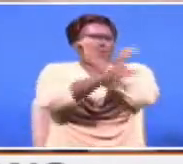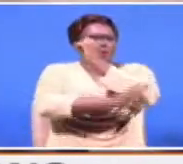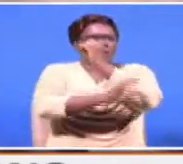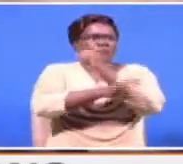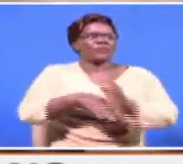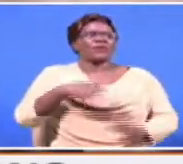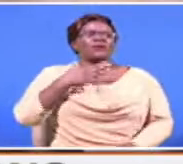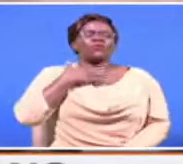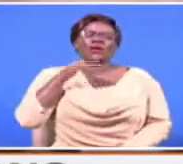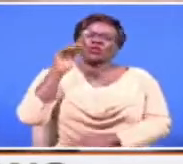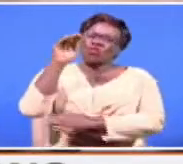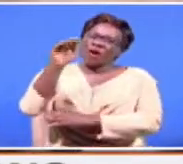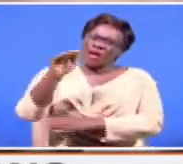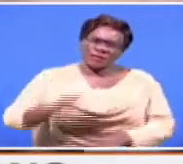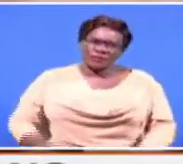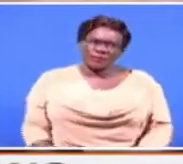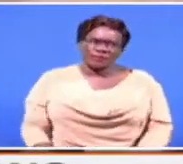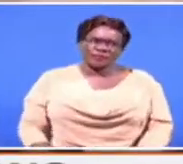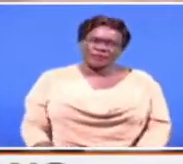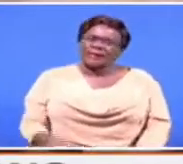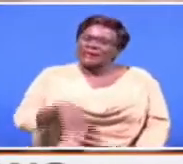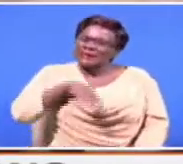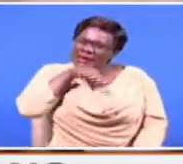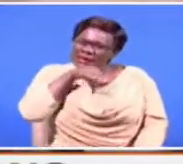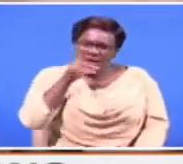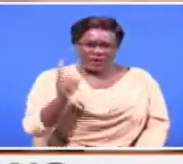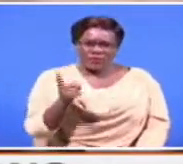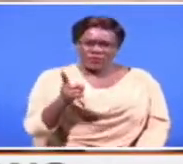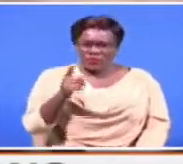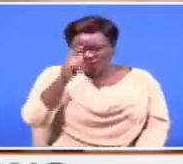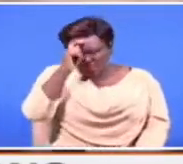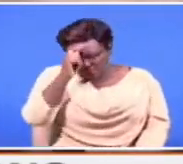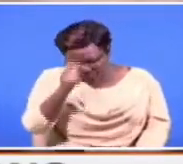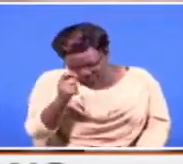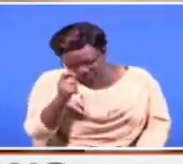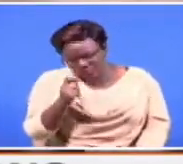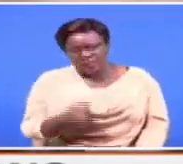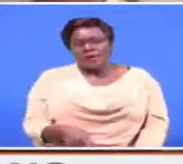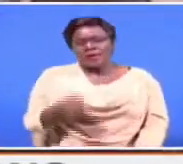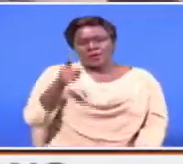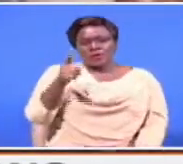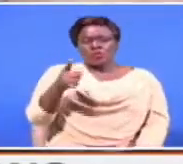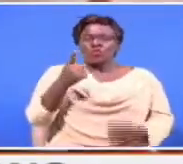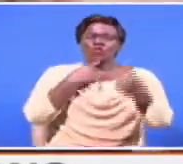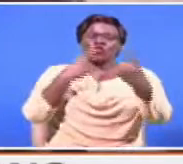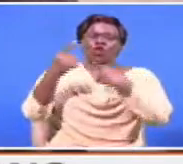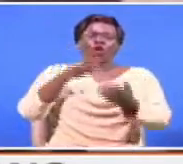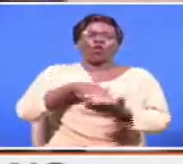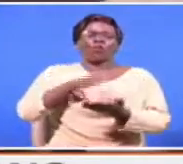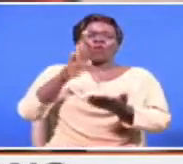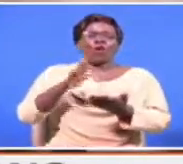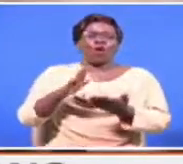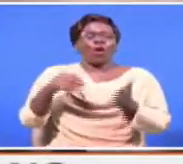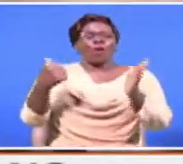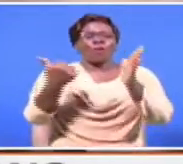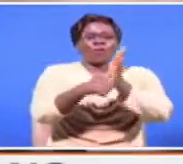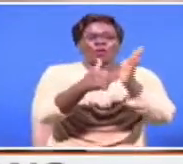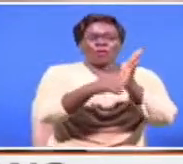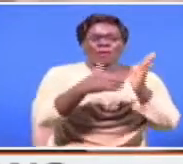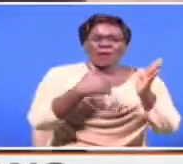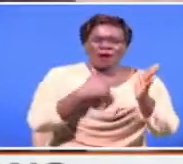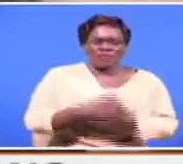Na tungetaka kumuuliza Mheshimiwa Raila kwa heshima, kwa sababu yeye anaongea sana juu ya matatizo tulio